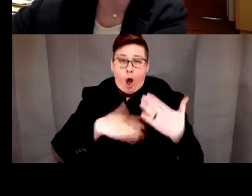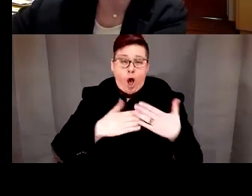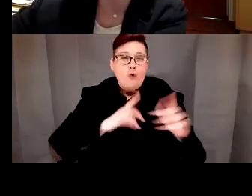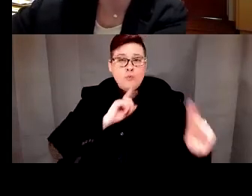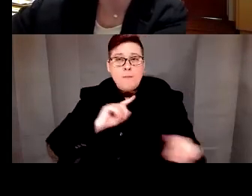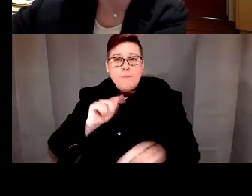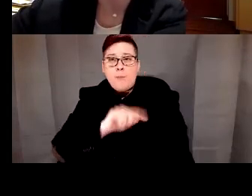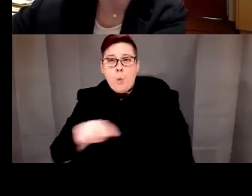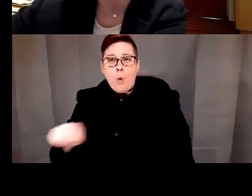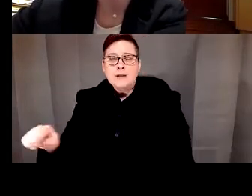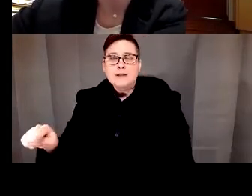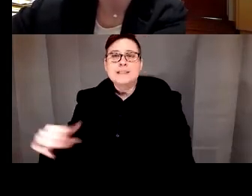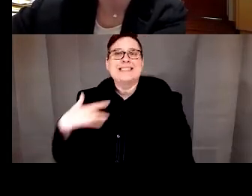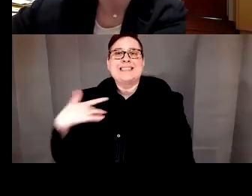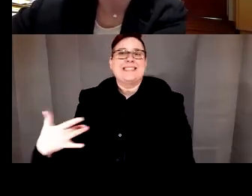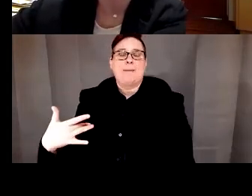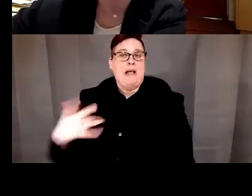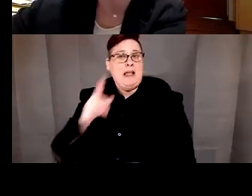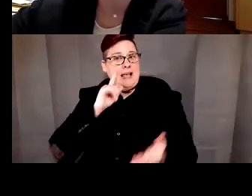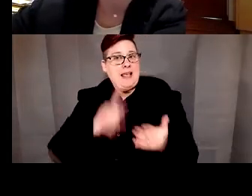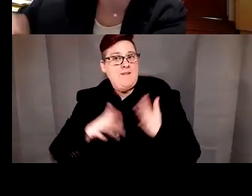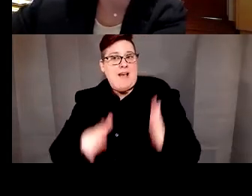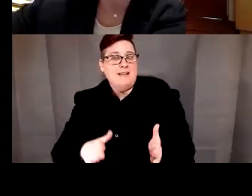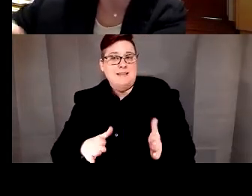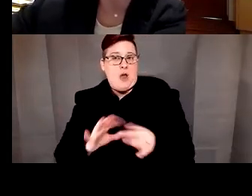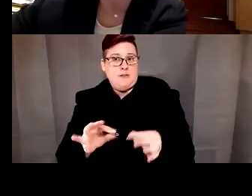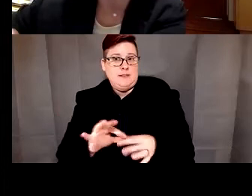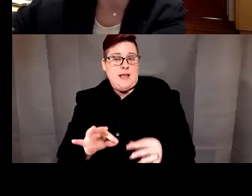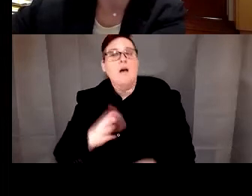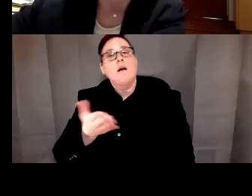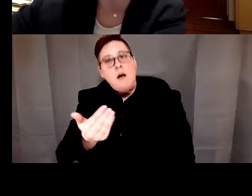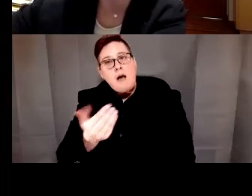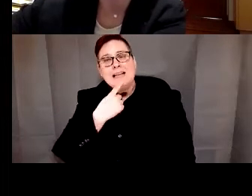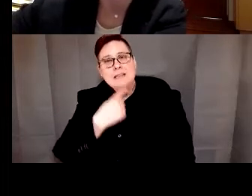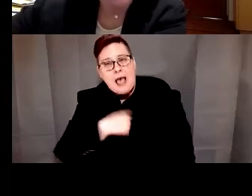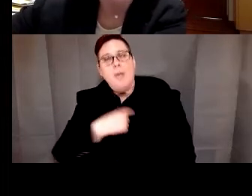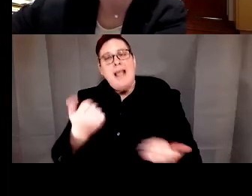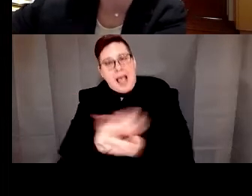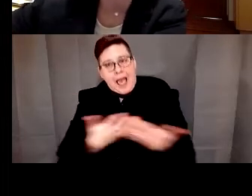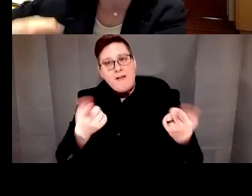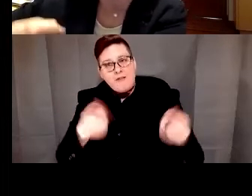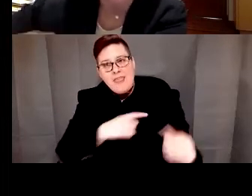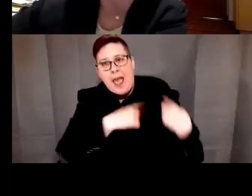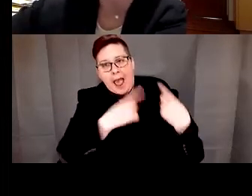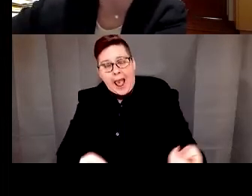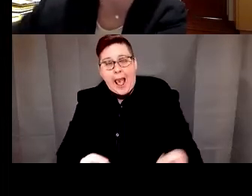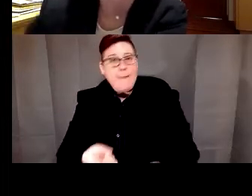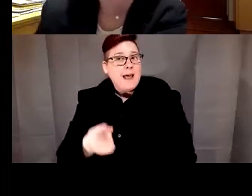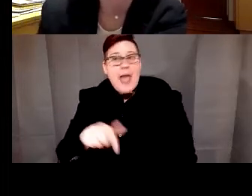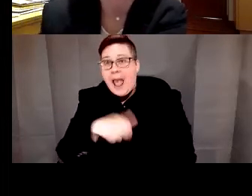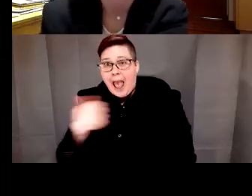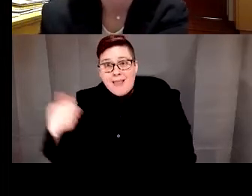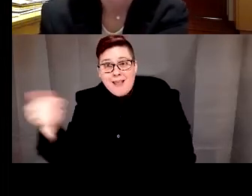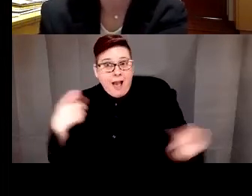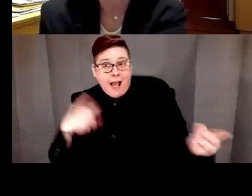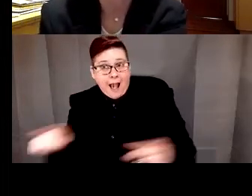the typical response of the investigator is, can you tell me everything that happened? Was there anything else that